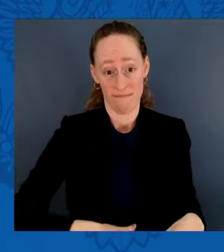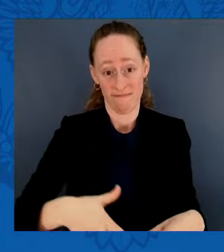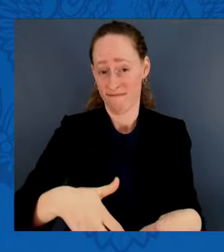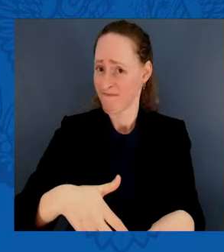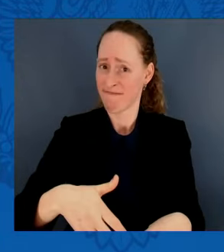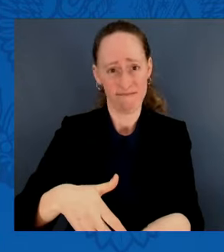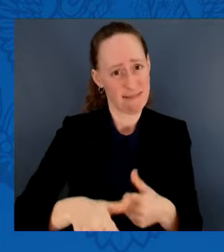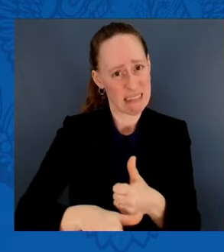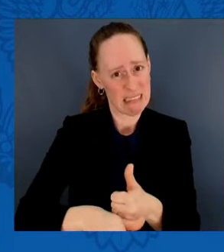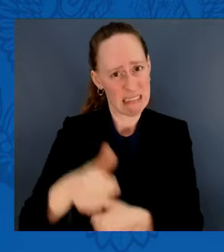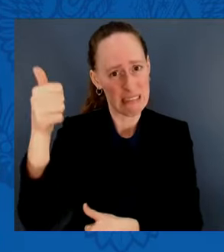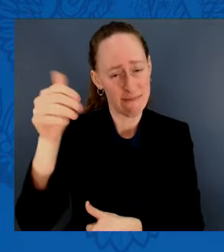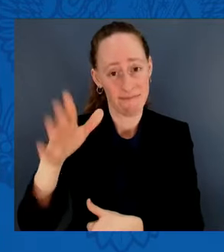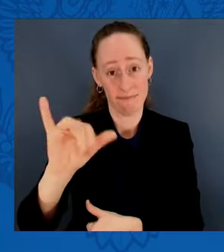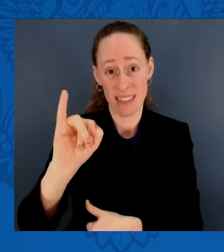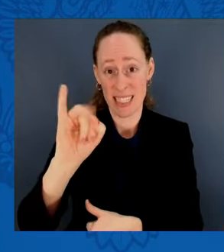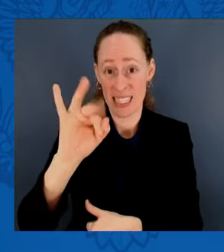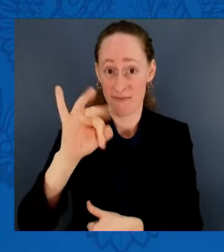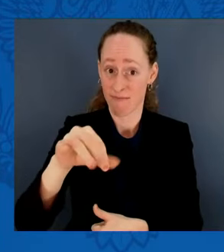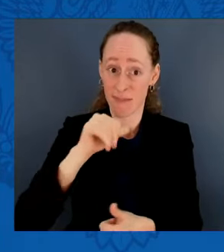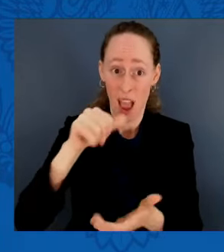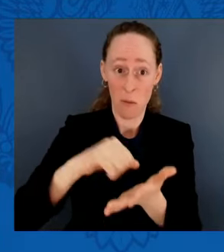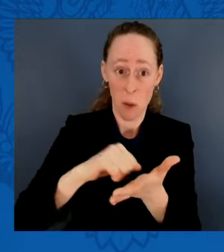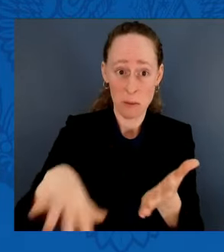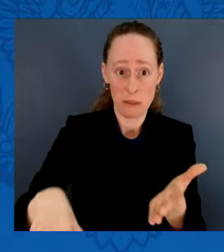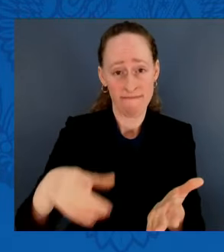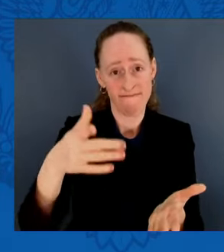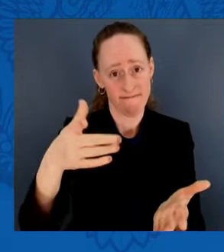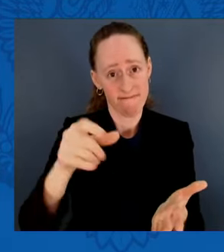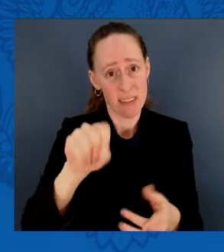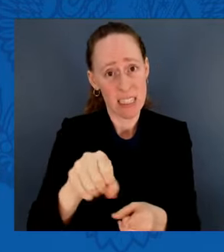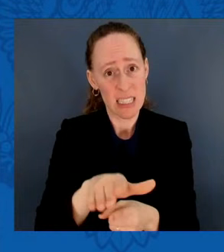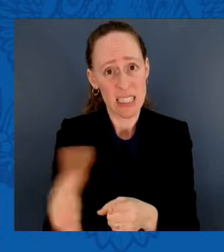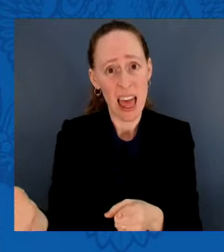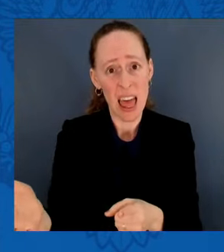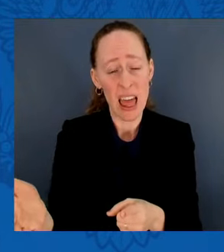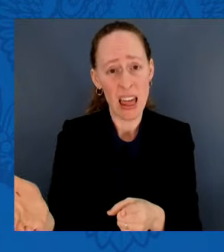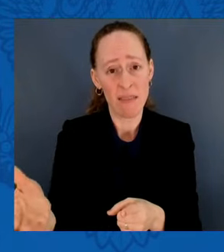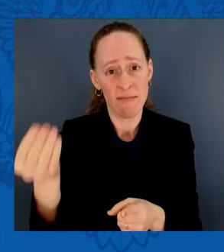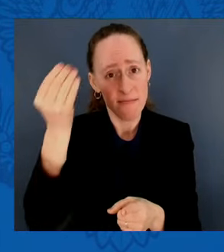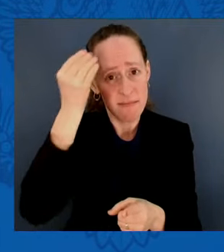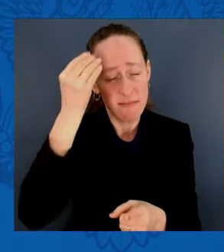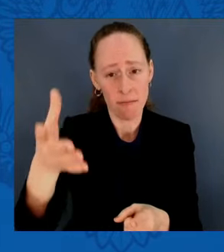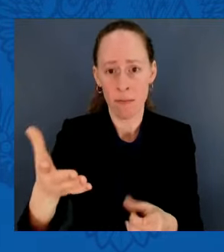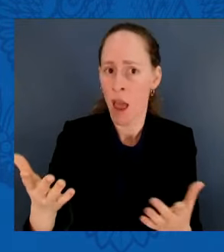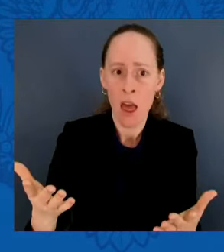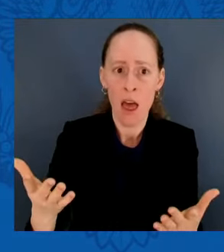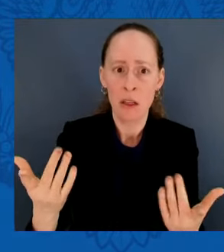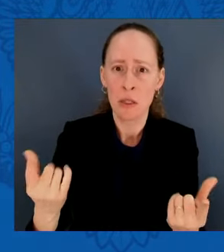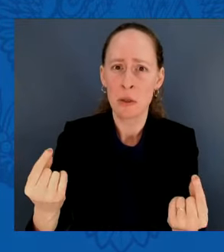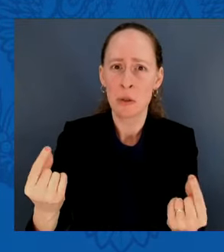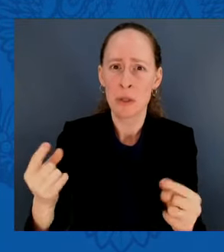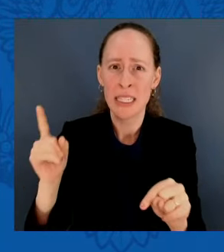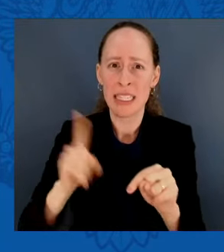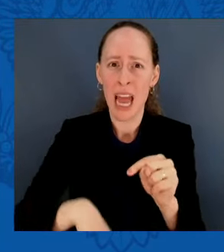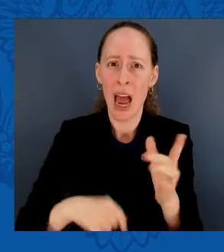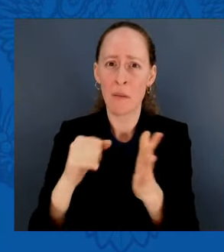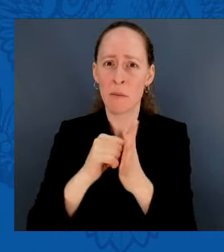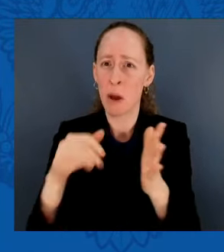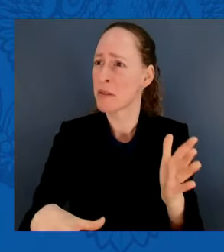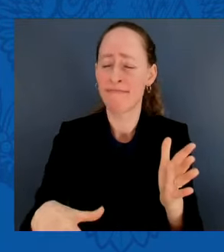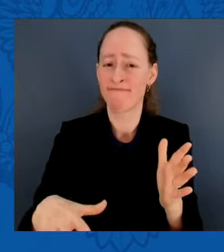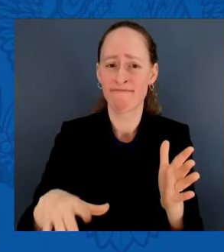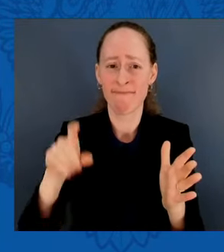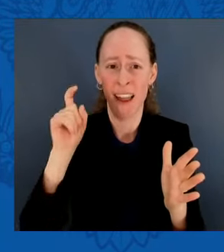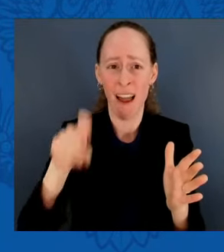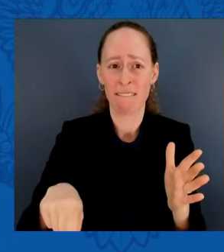Because Texas law banned her ability to act, Kate and her husband had to leave the state to get what she needed. What her family got through